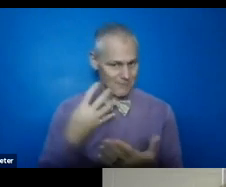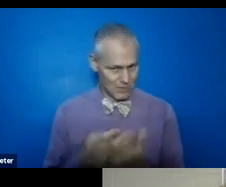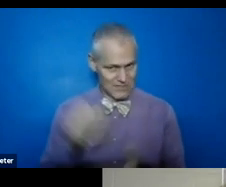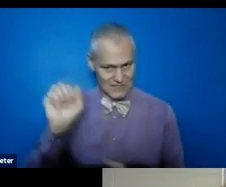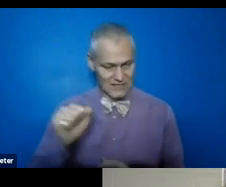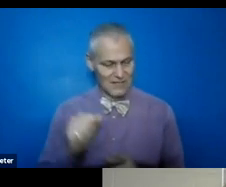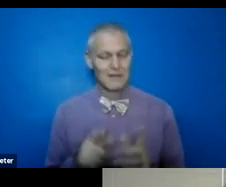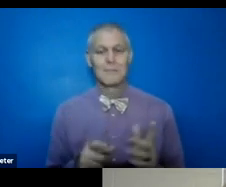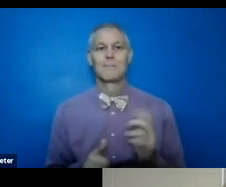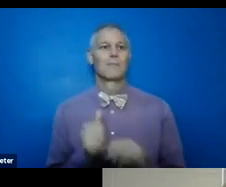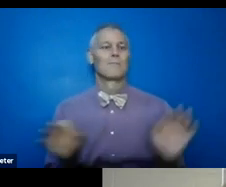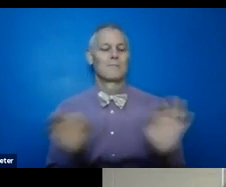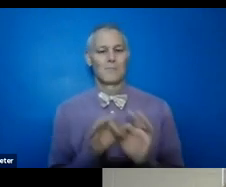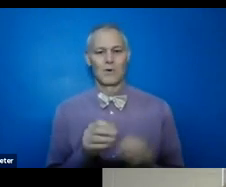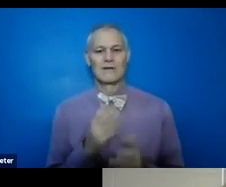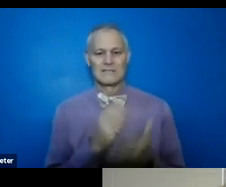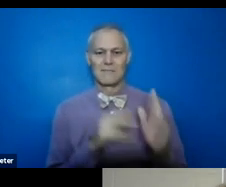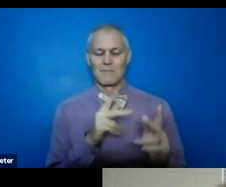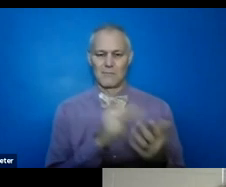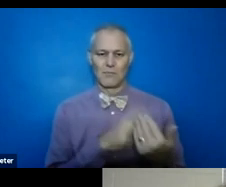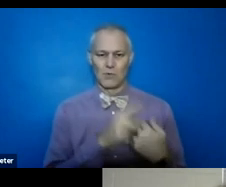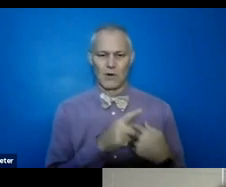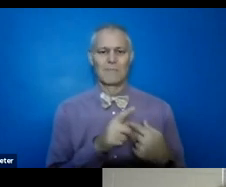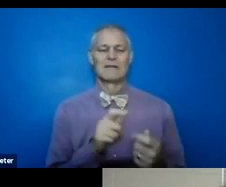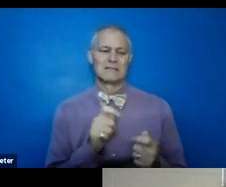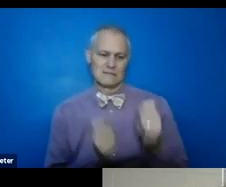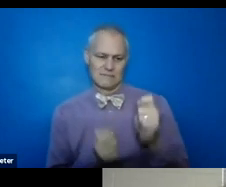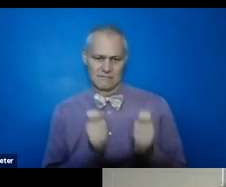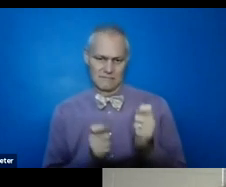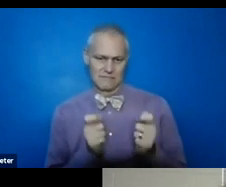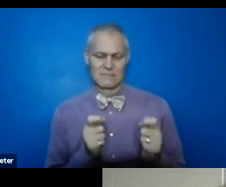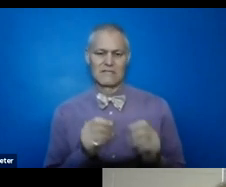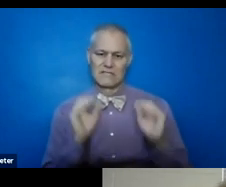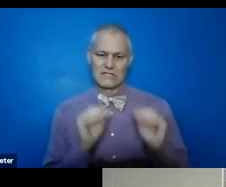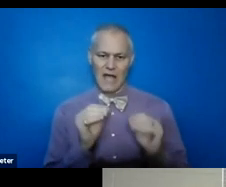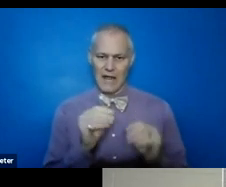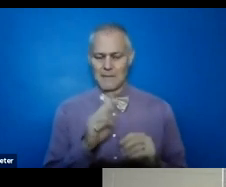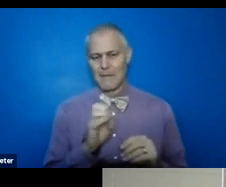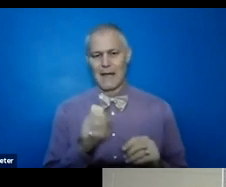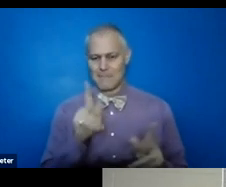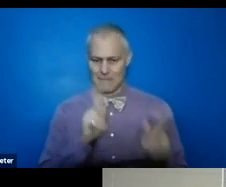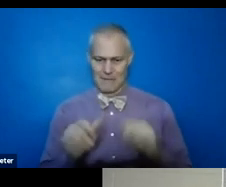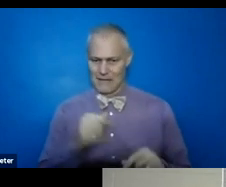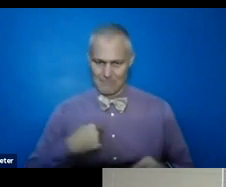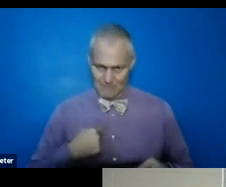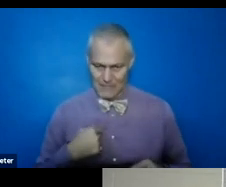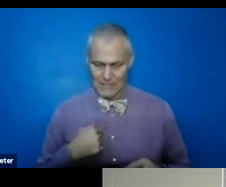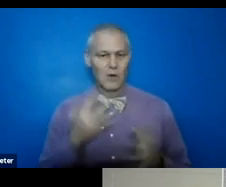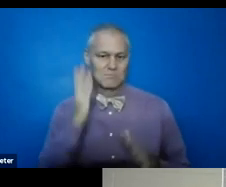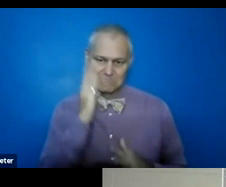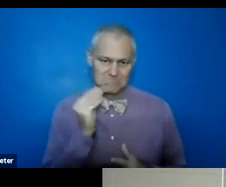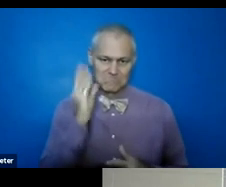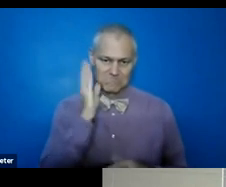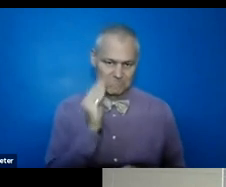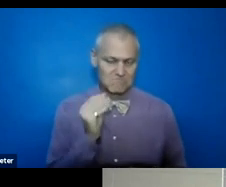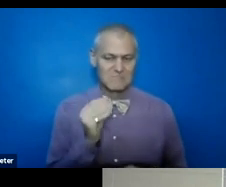most importantly, I believe some of these programs need to be shaped and taught by men like myself who have went through the experience, who have